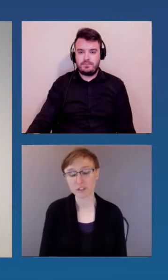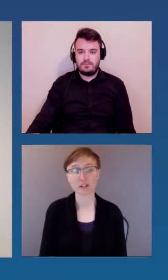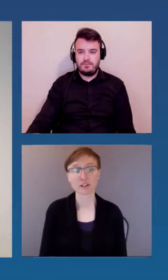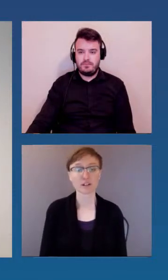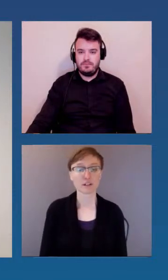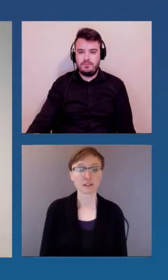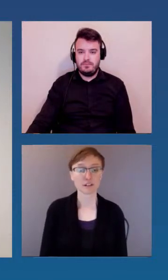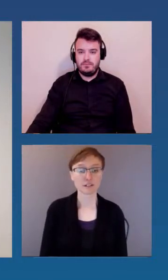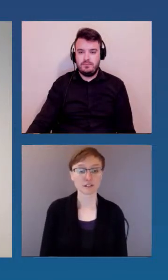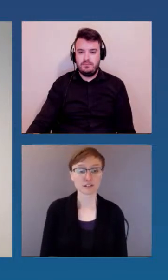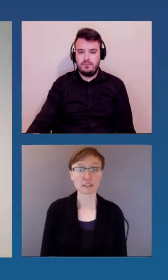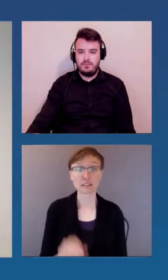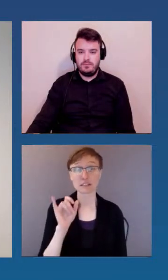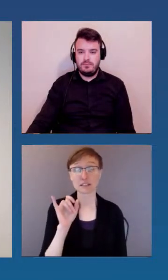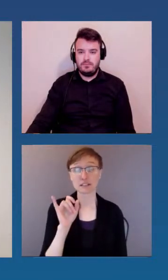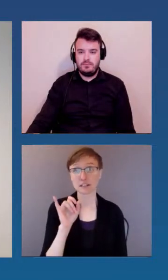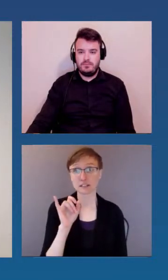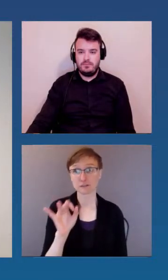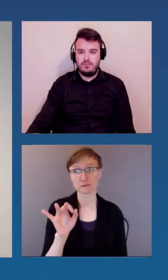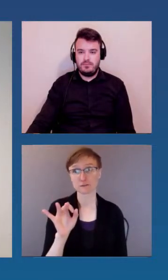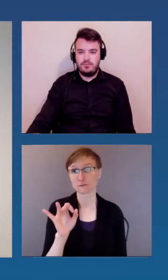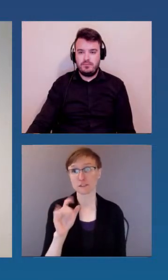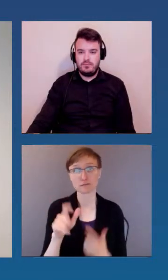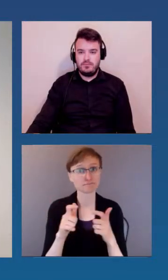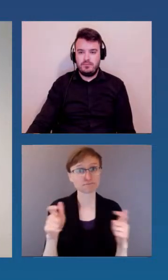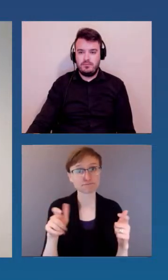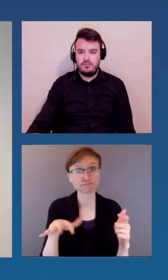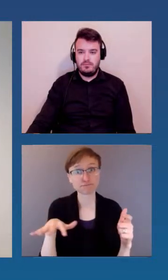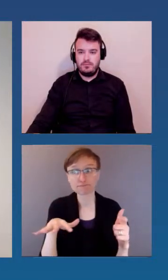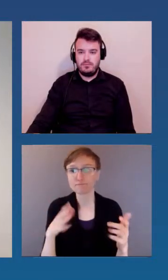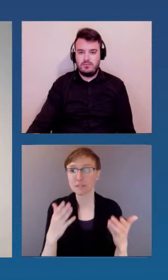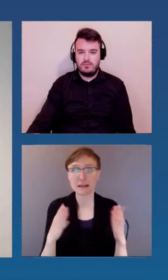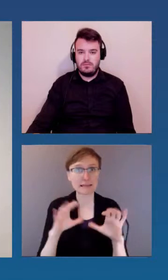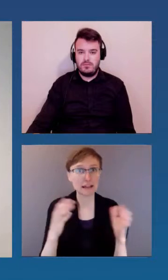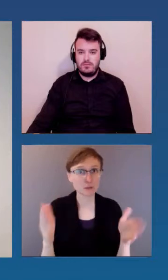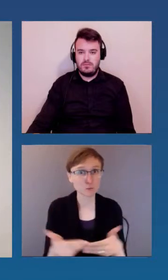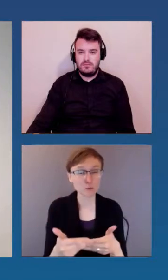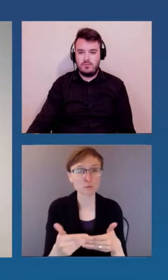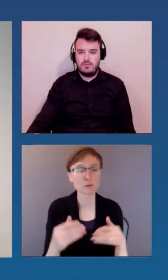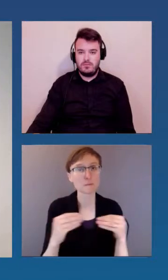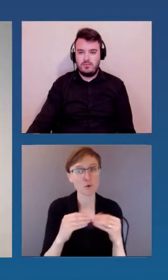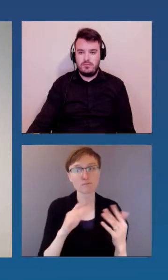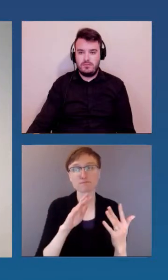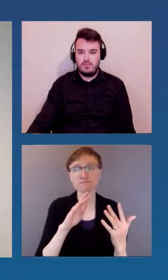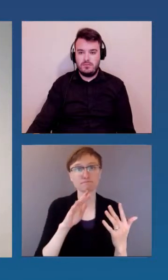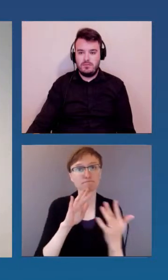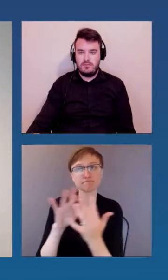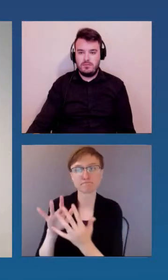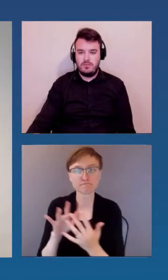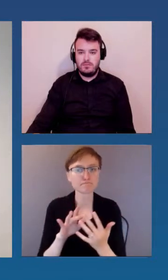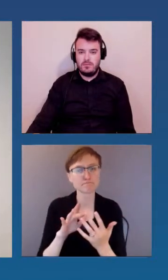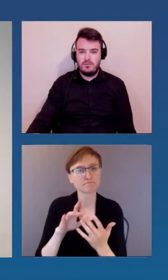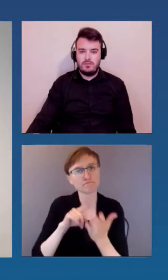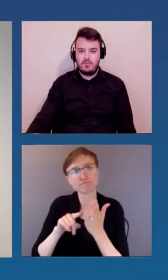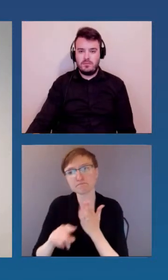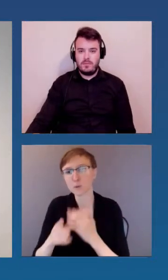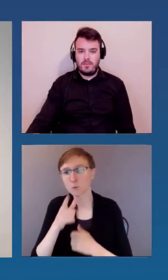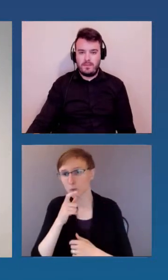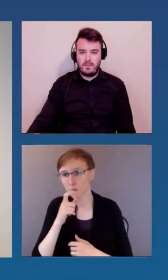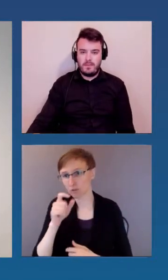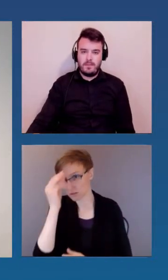so it's very much case by case who needs to know that they're a close contact so they can take the appropriate steps to stop